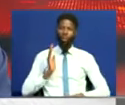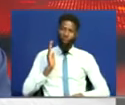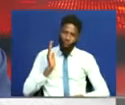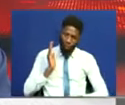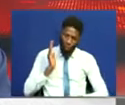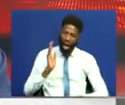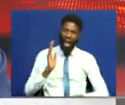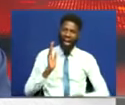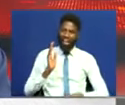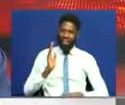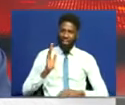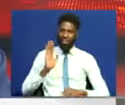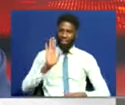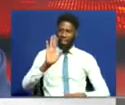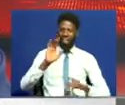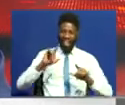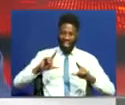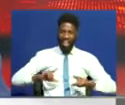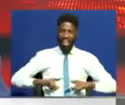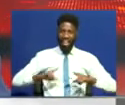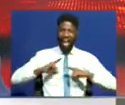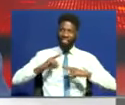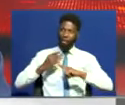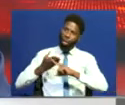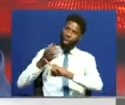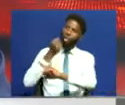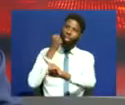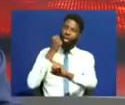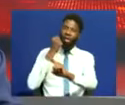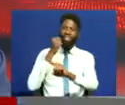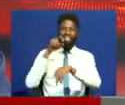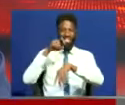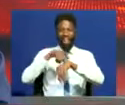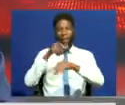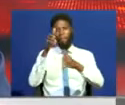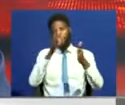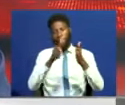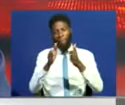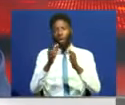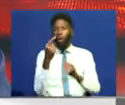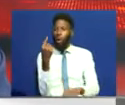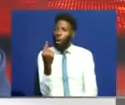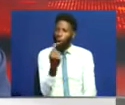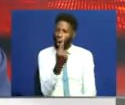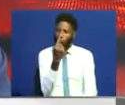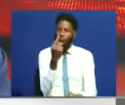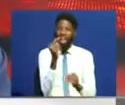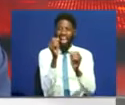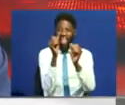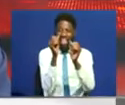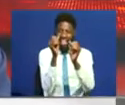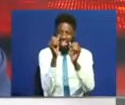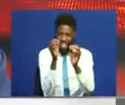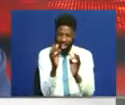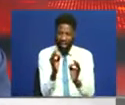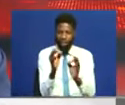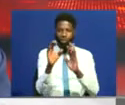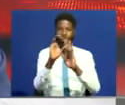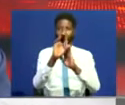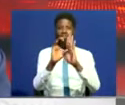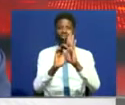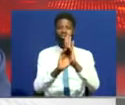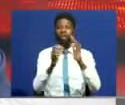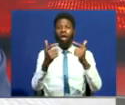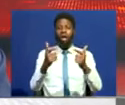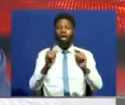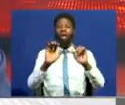to underline the word intentionally, yes, except to the extent authorized by this constitution or other written law. Mm.